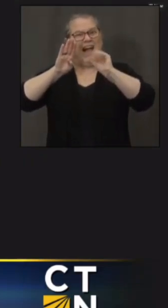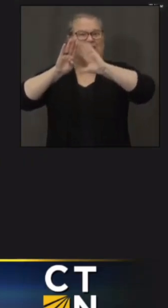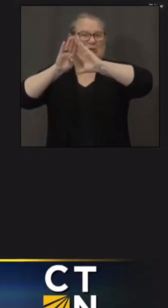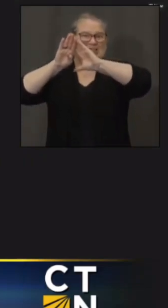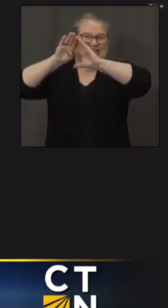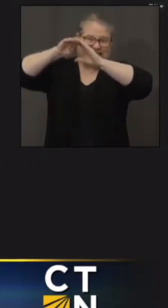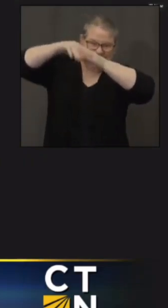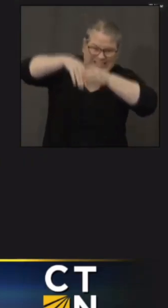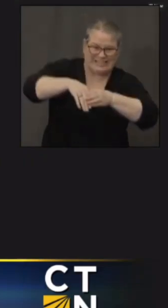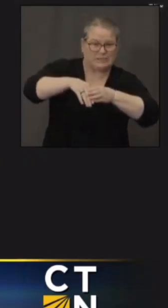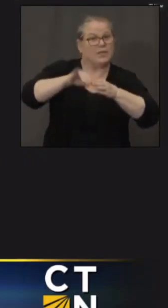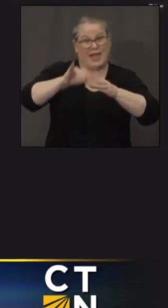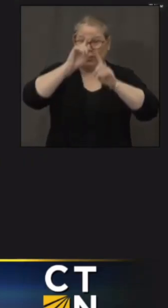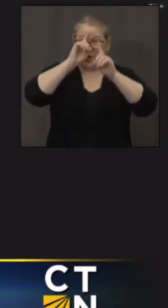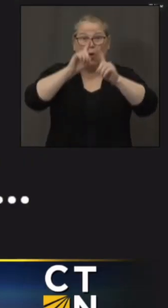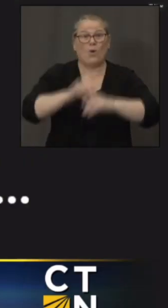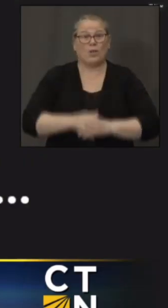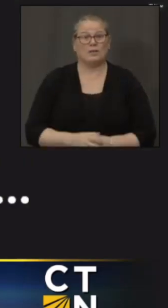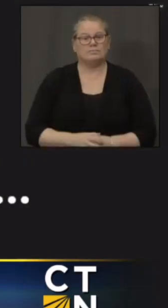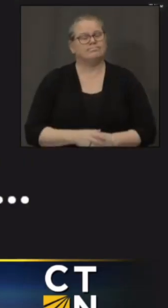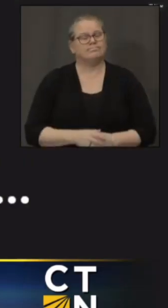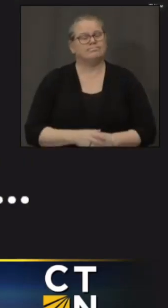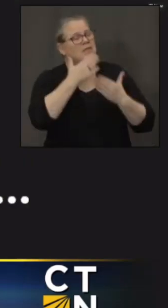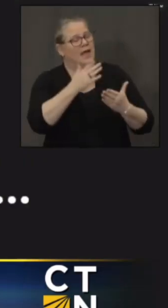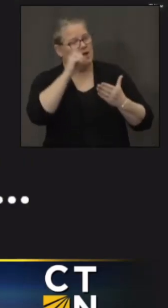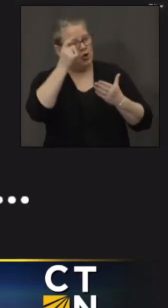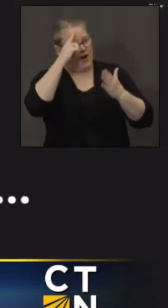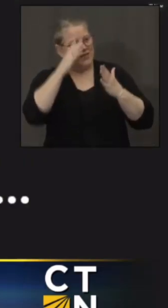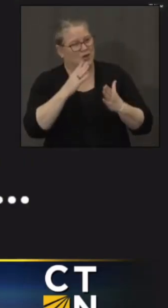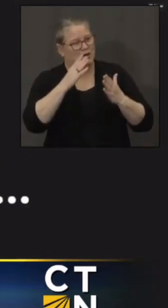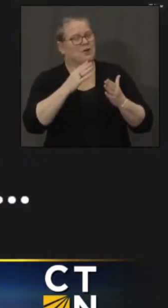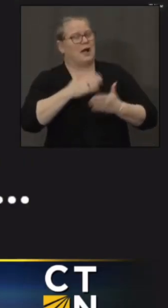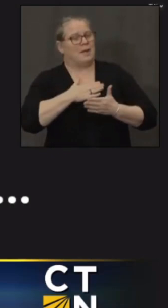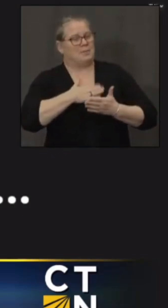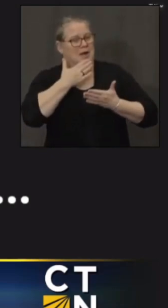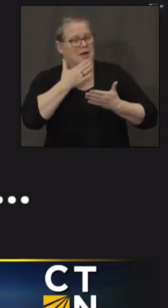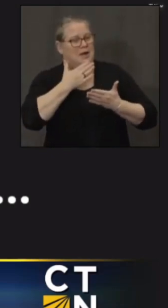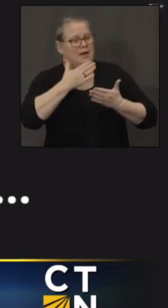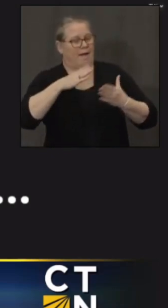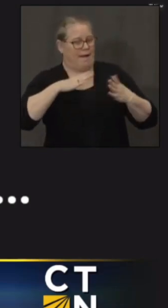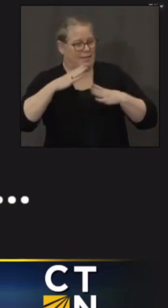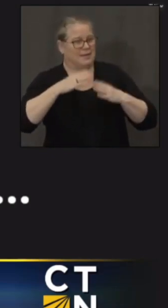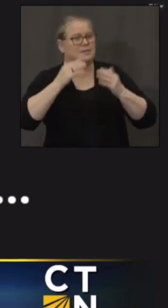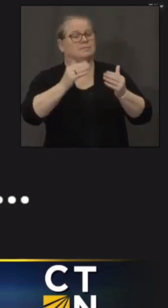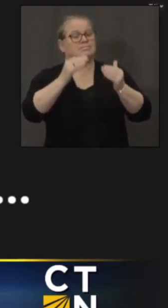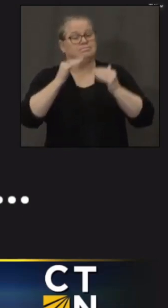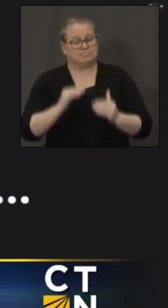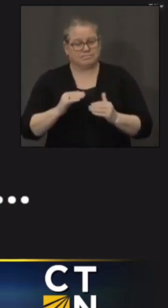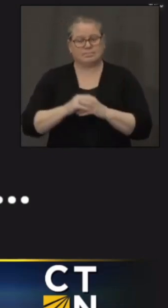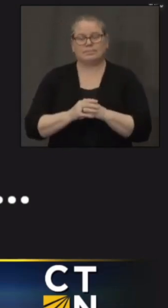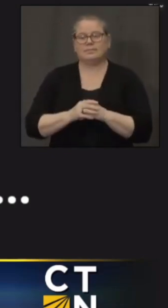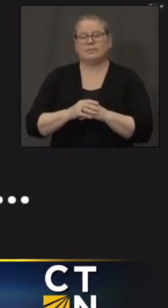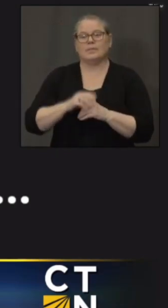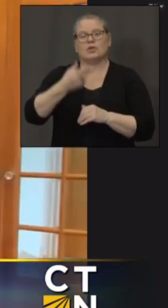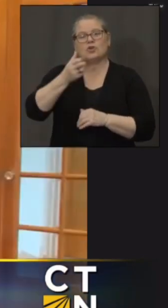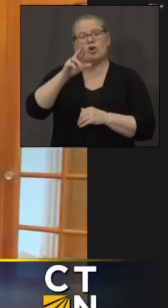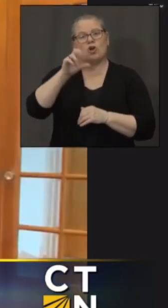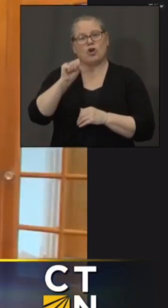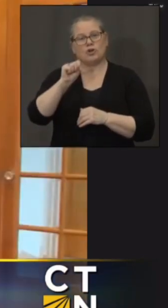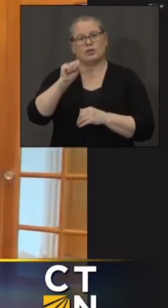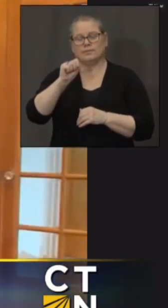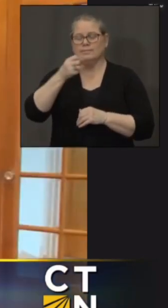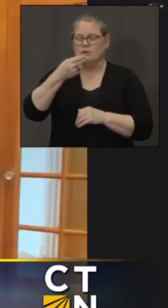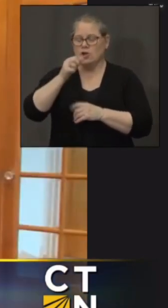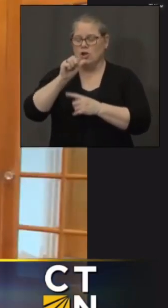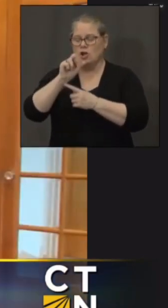Media. Hey, Governor. I wanted to follow up on staffing and PPE at